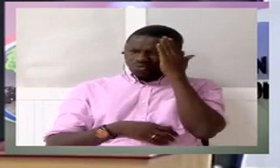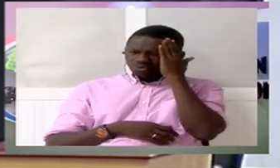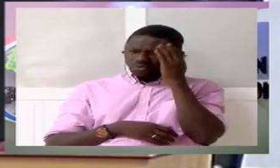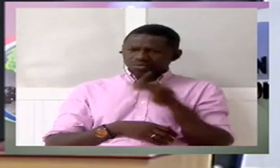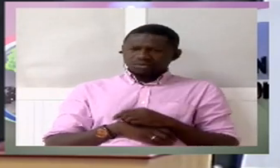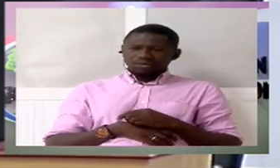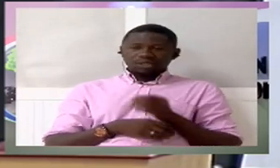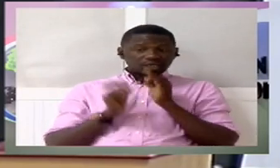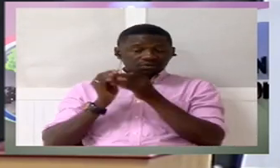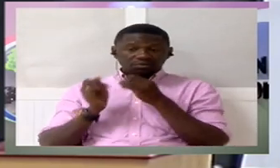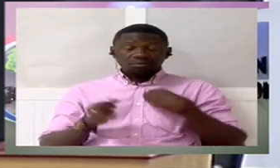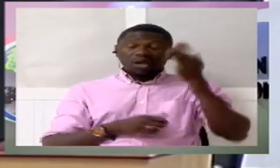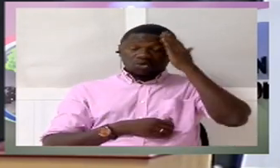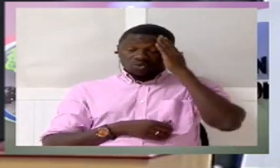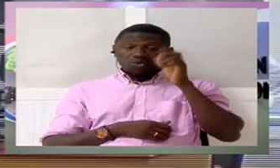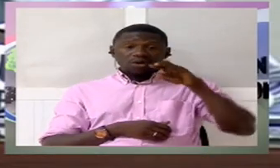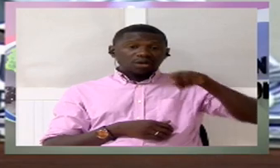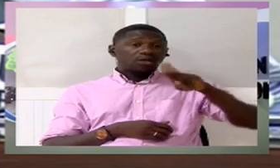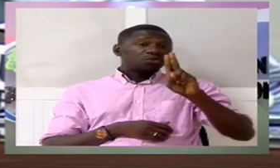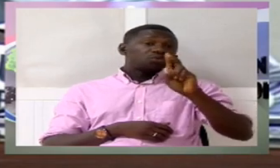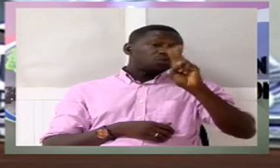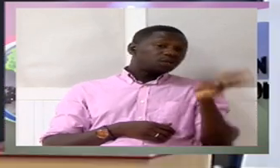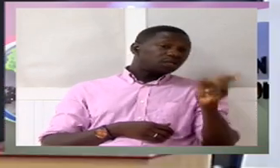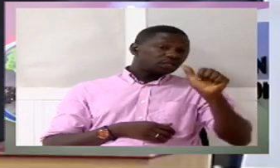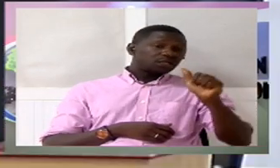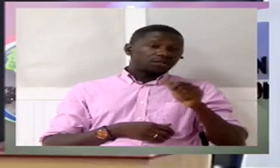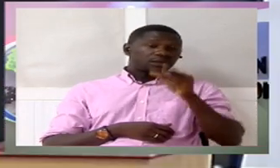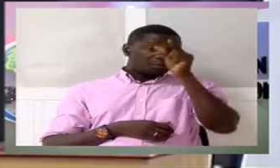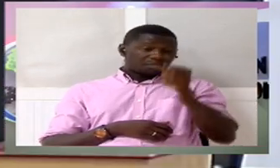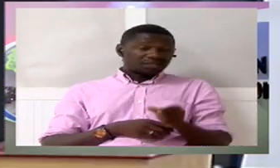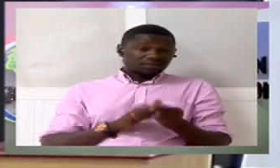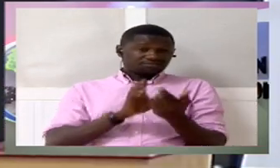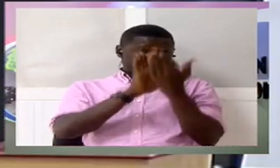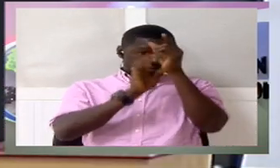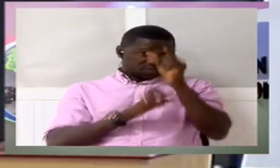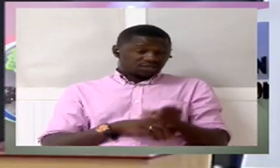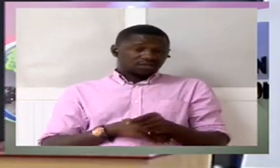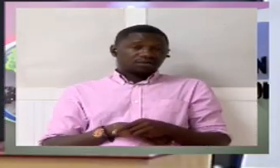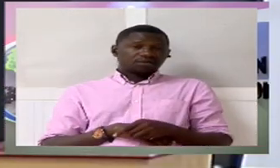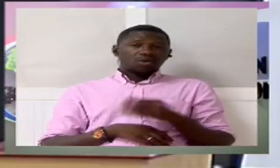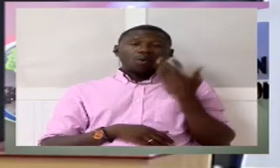He said to him, I know Nua in person. When I called him, Nua went